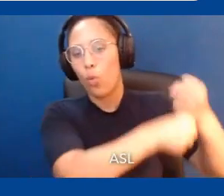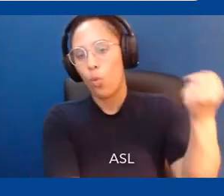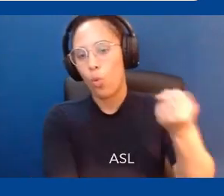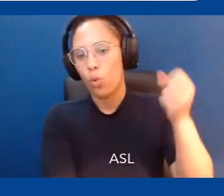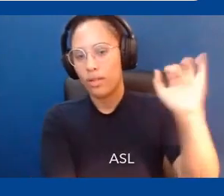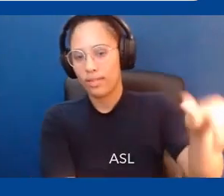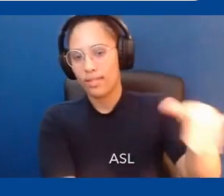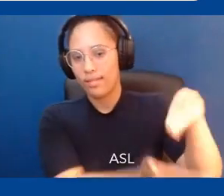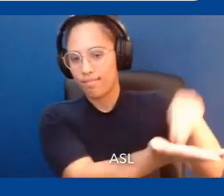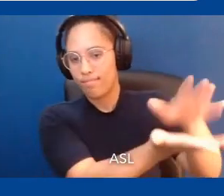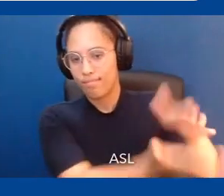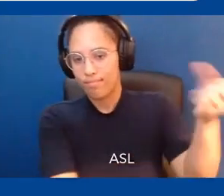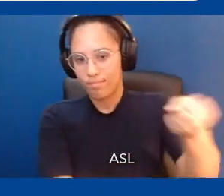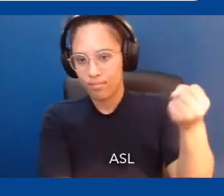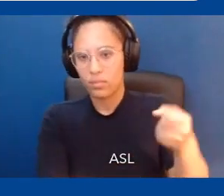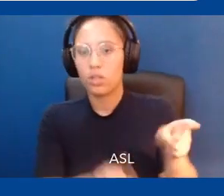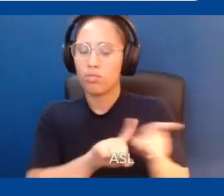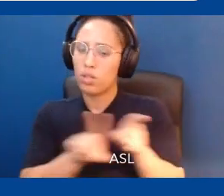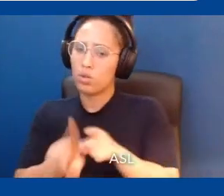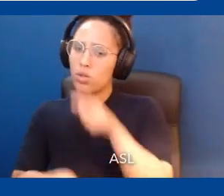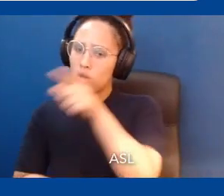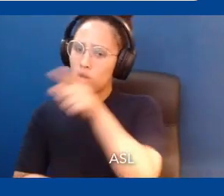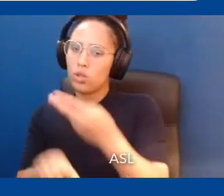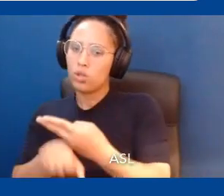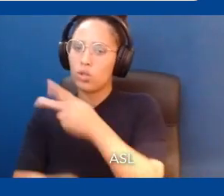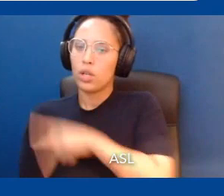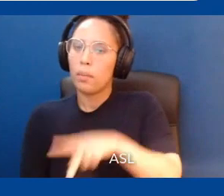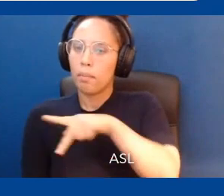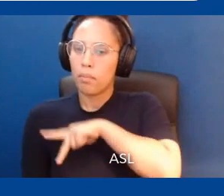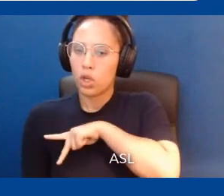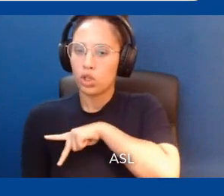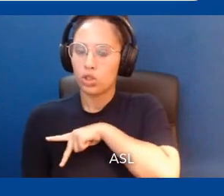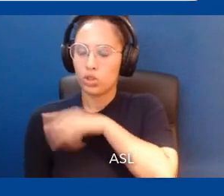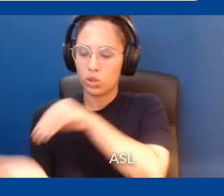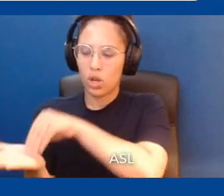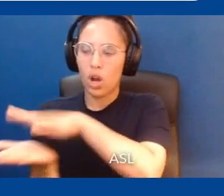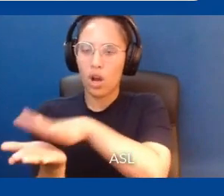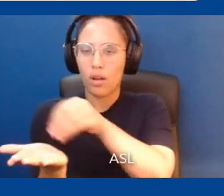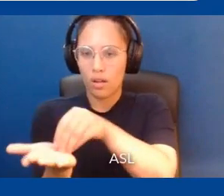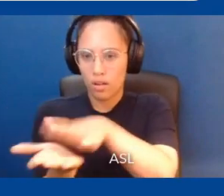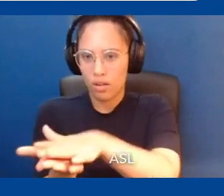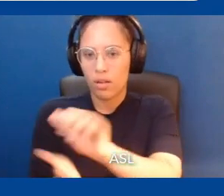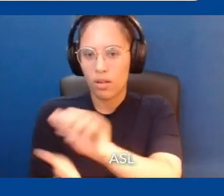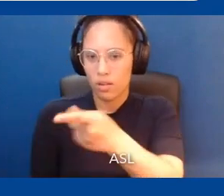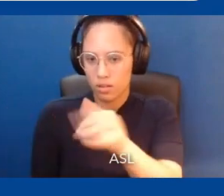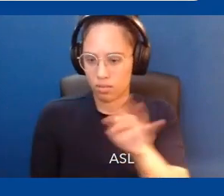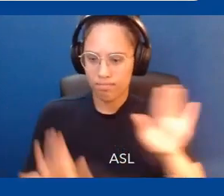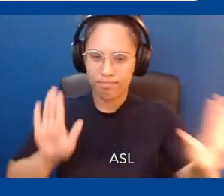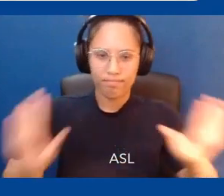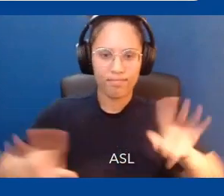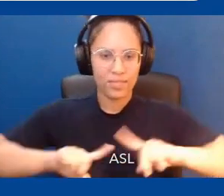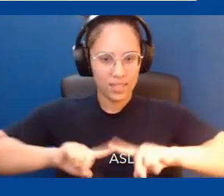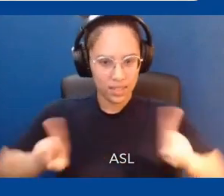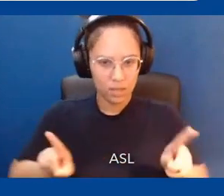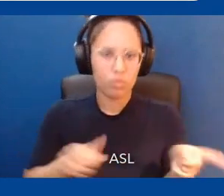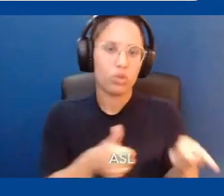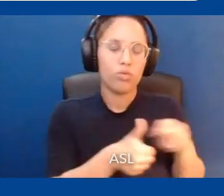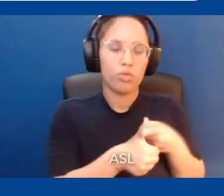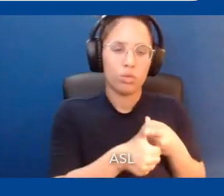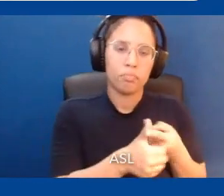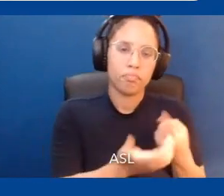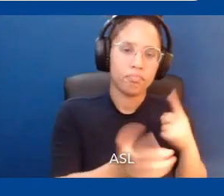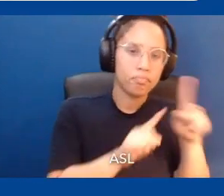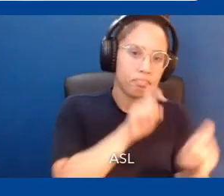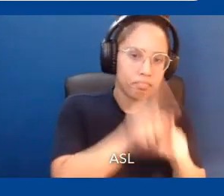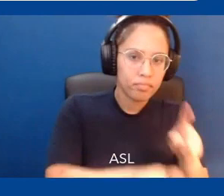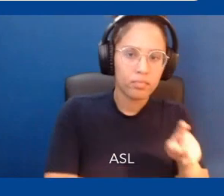and ways of working with. So I'm wondering if we could first start with Veronika and Ernst, if you could talk a little bit about how you